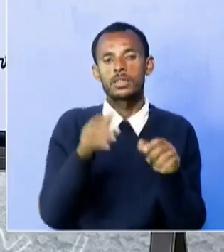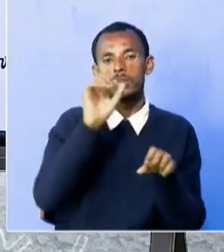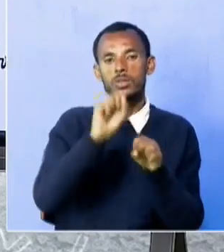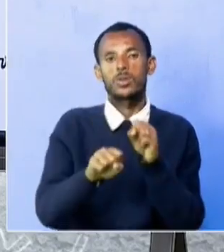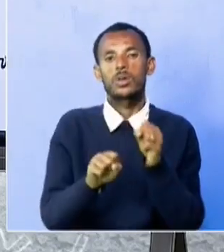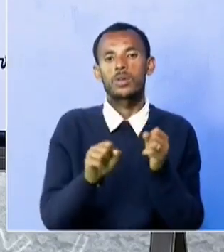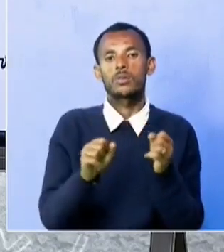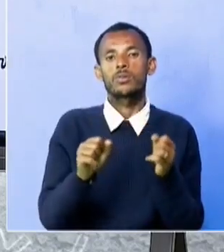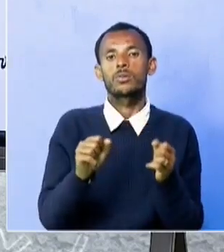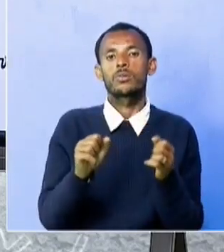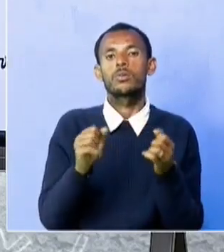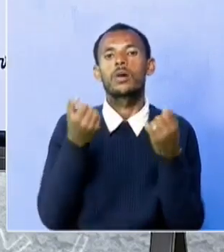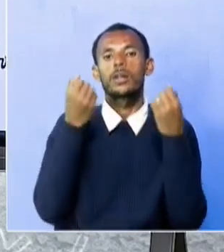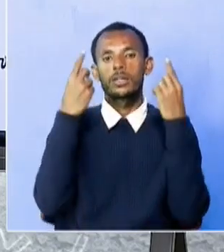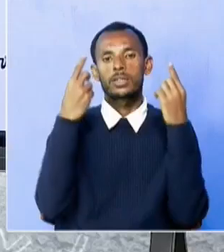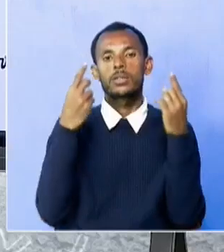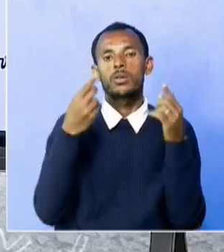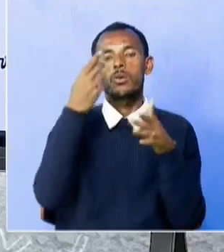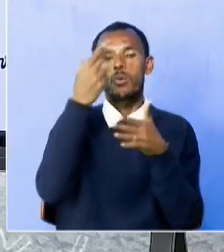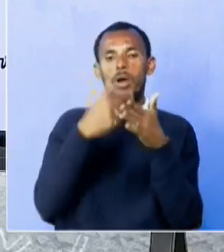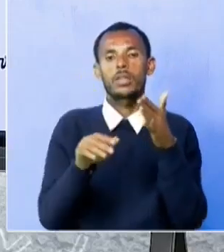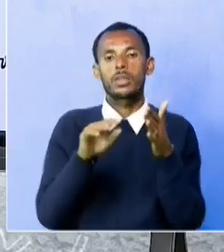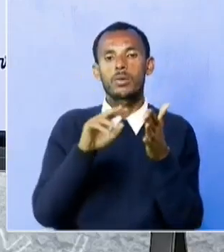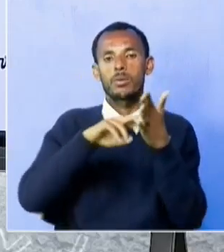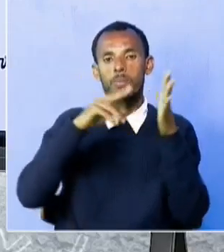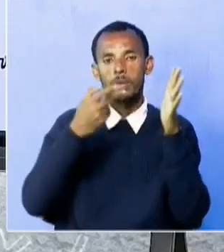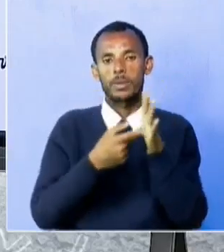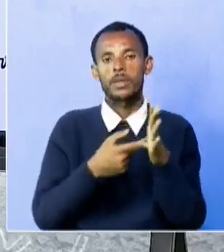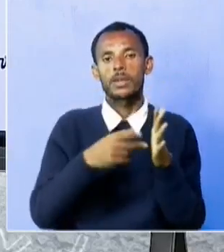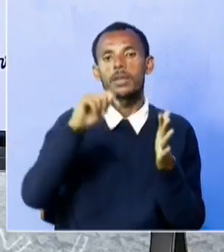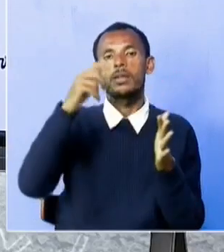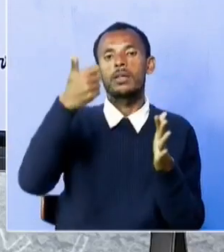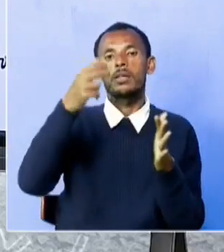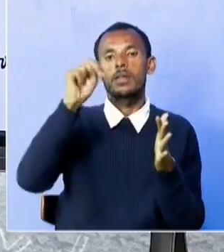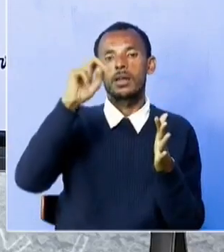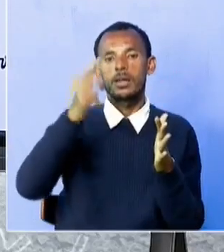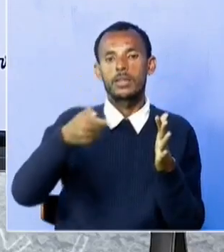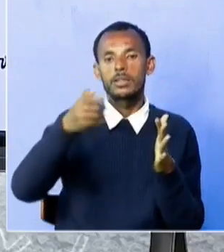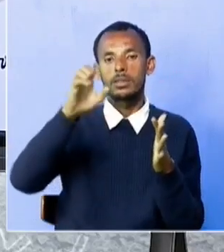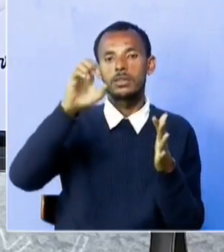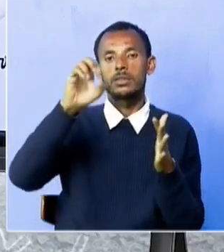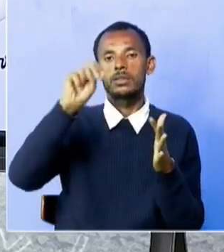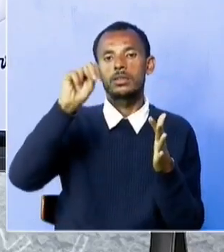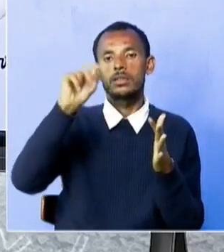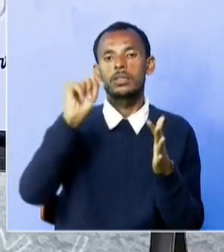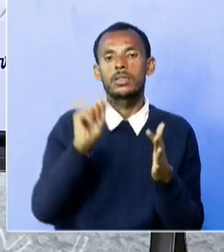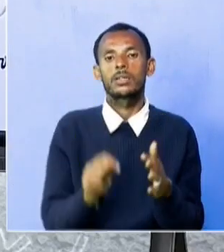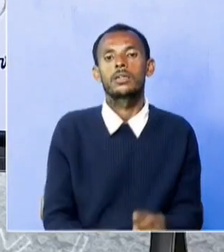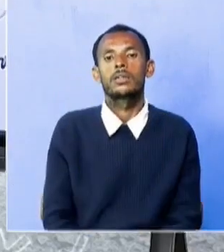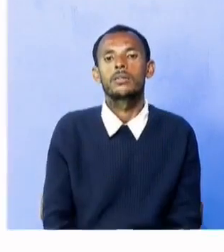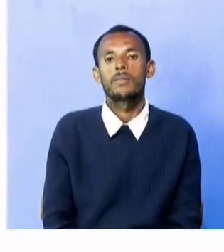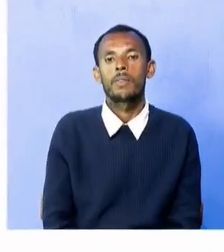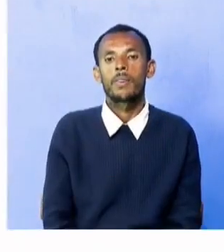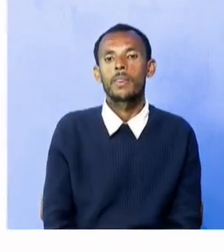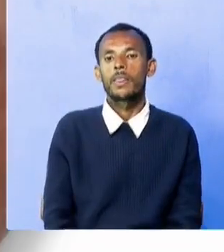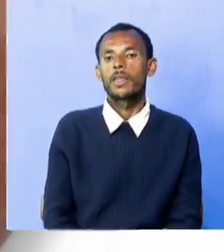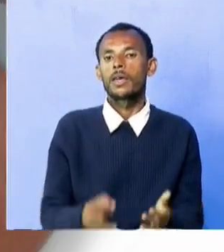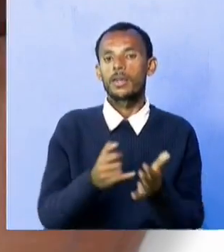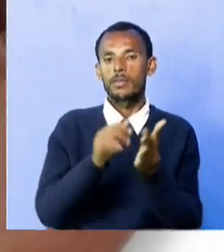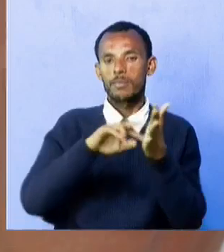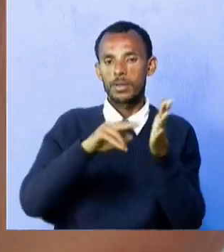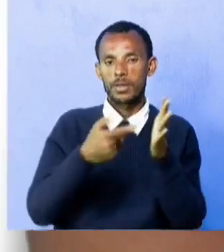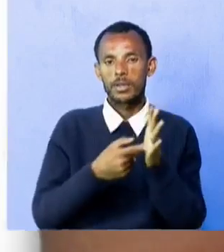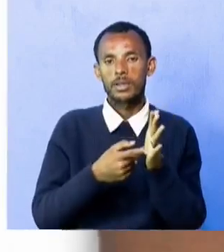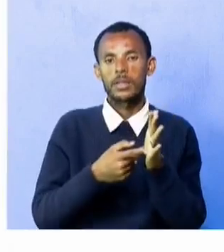need to sense what we mean by tangent, okay? Geometrically, a tangent of a circle is